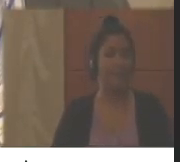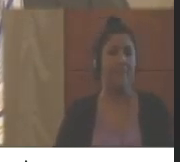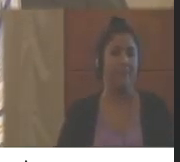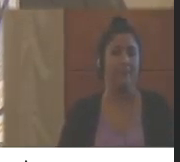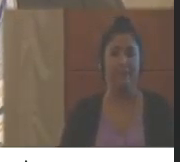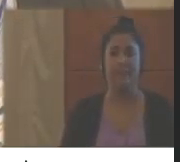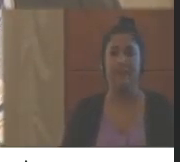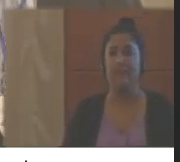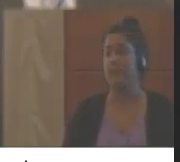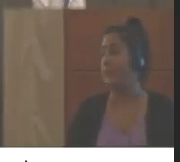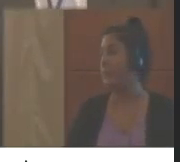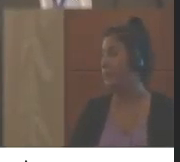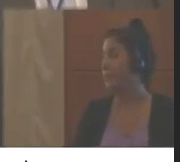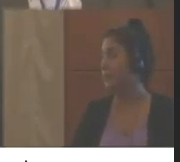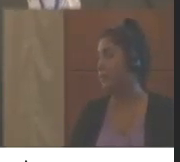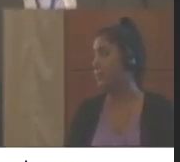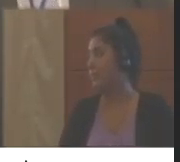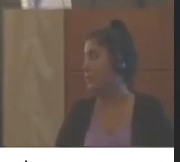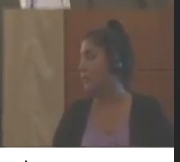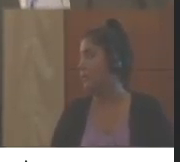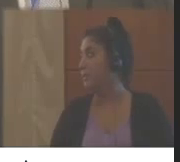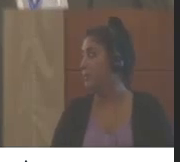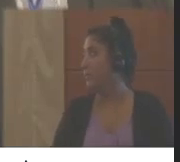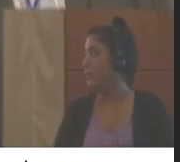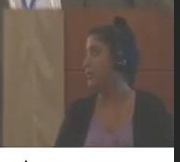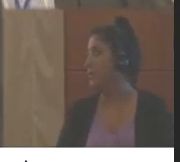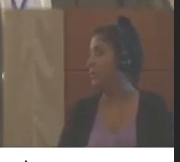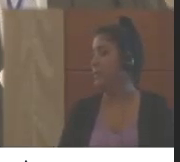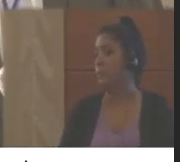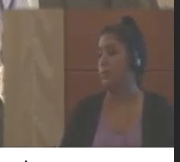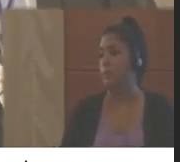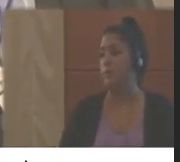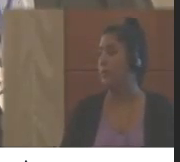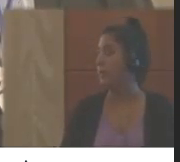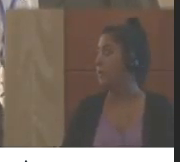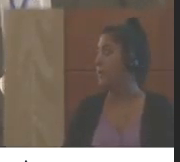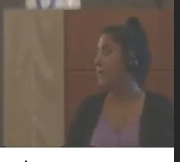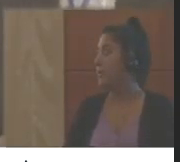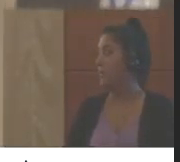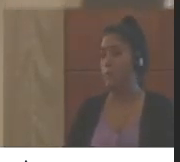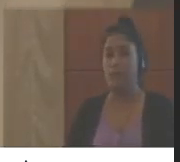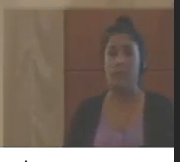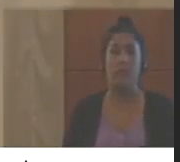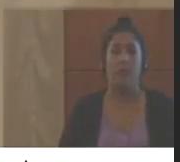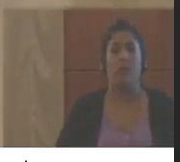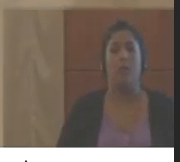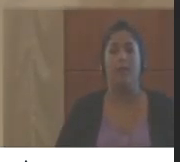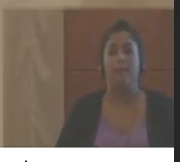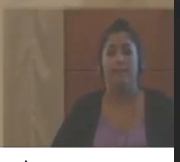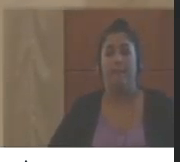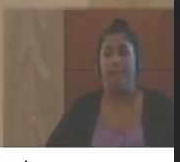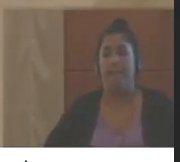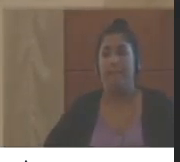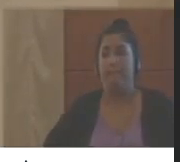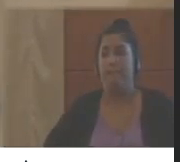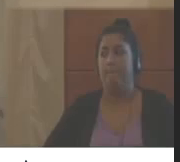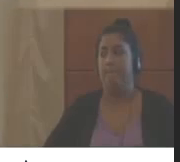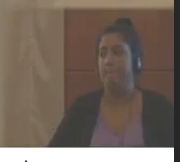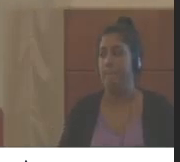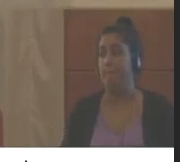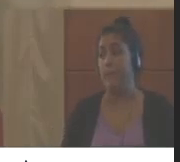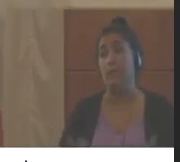Colombia. And he is going to talk to us about also a normative institutional reform of this country